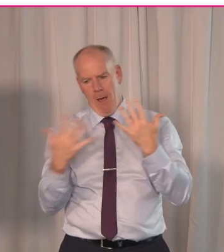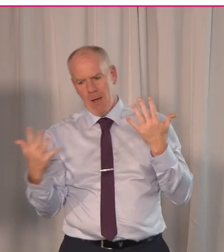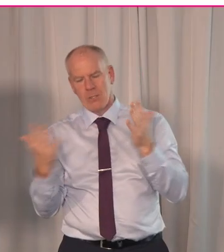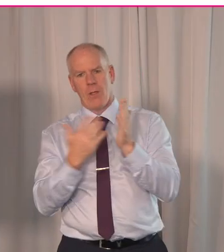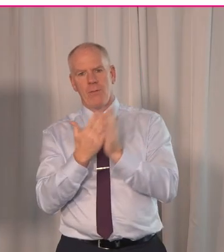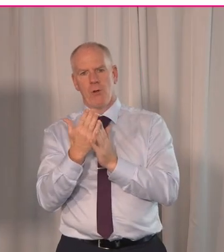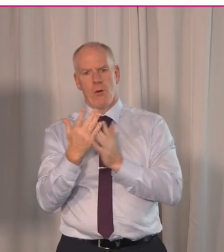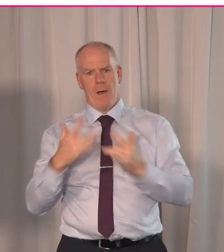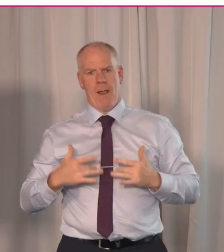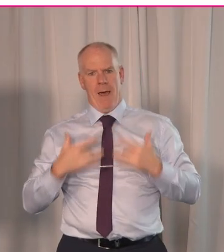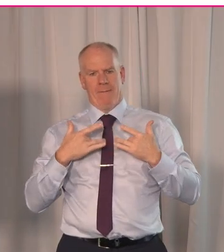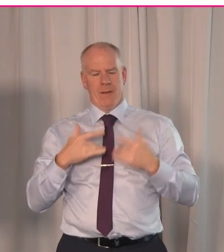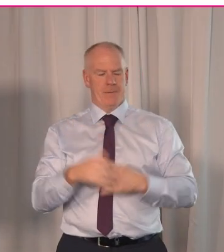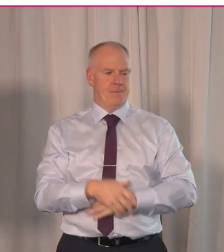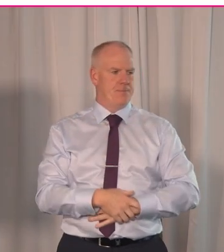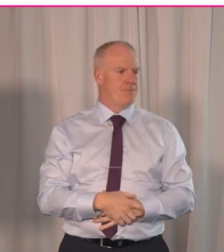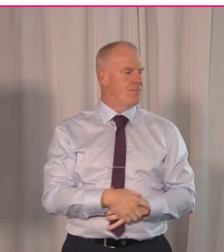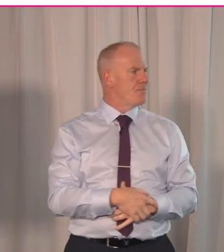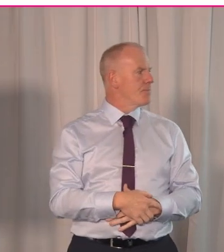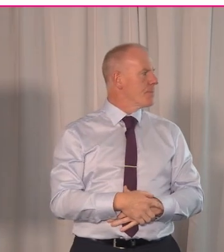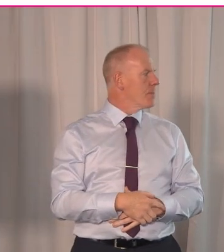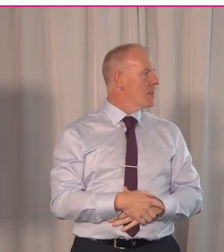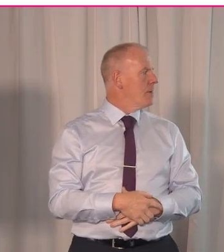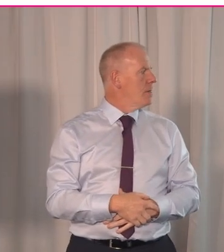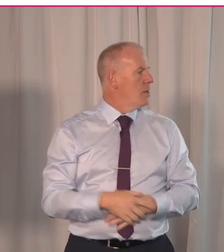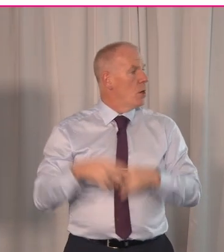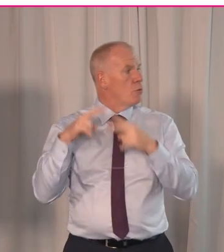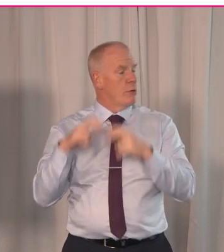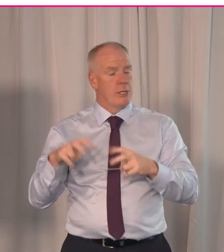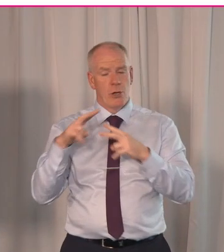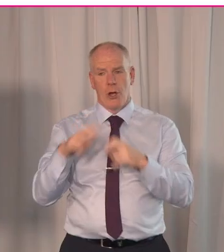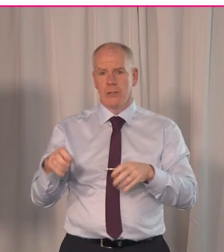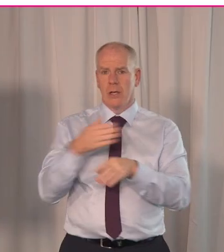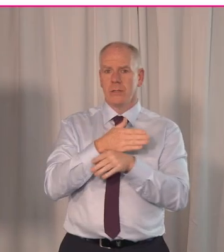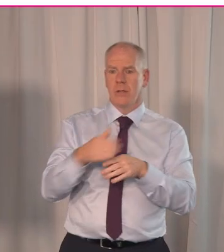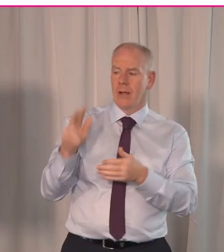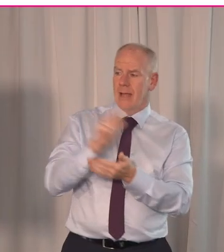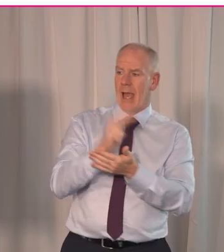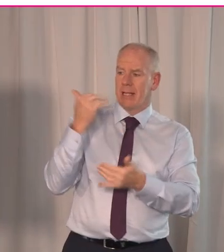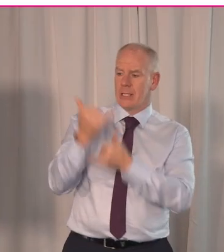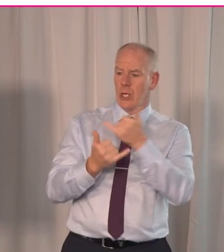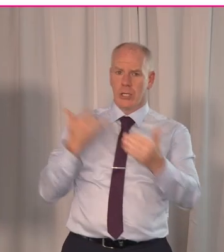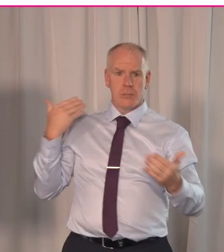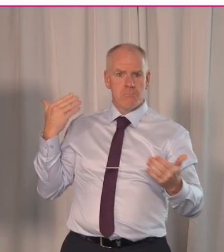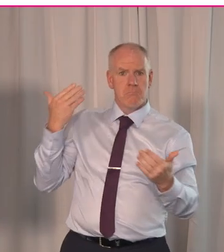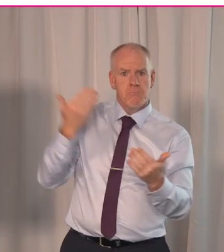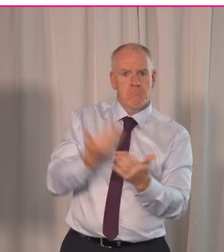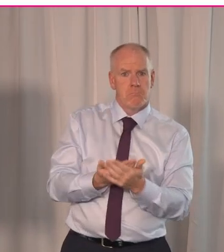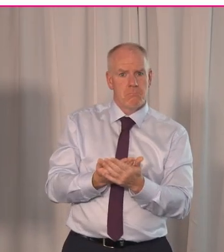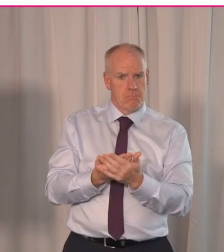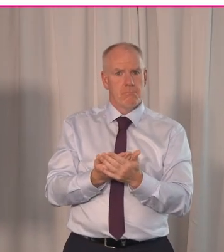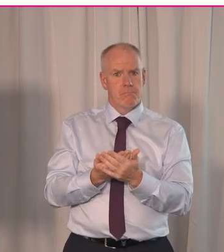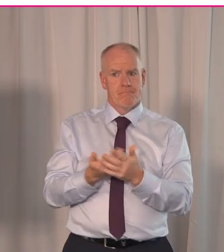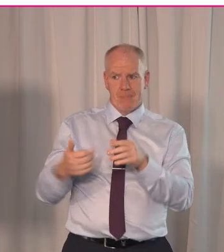cycle. So the research began actually 18 years ago and has continued in different parts of